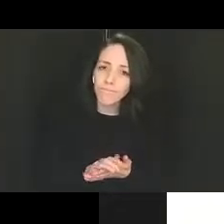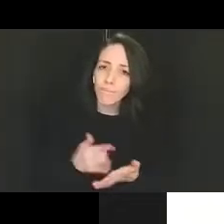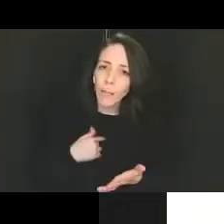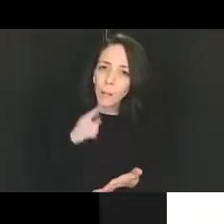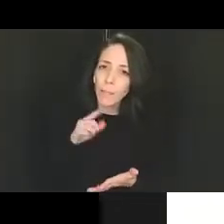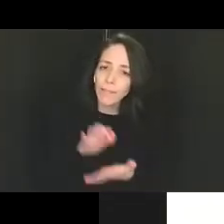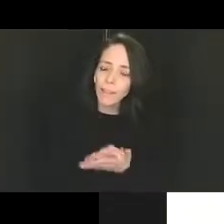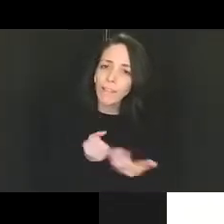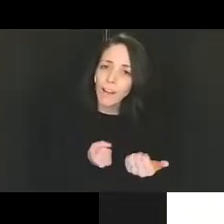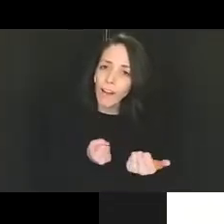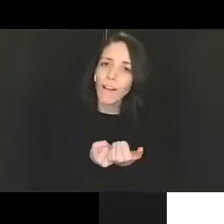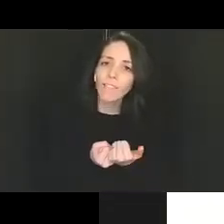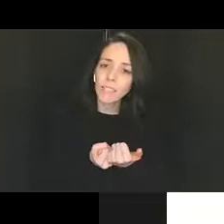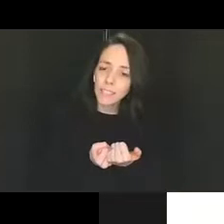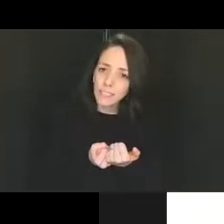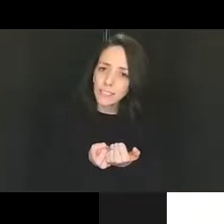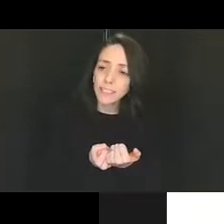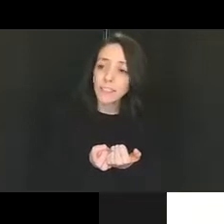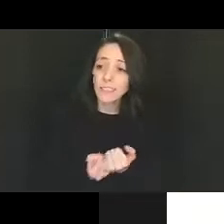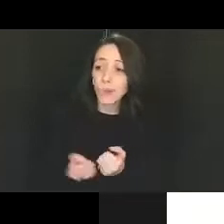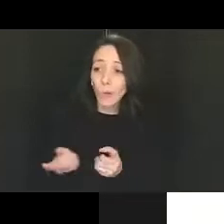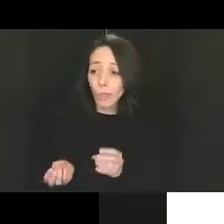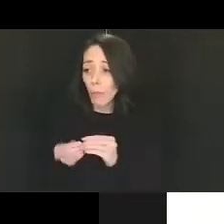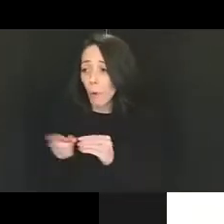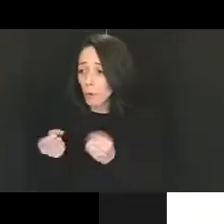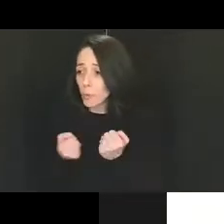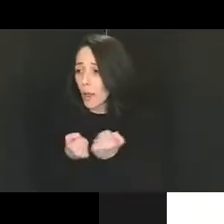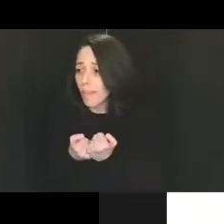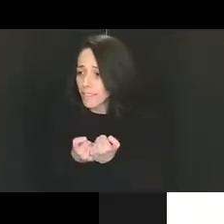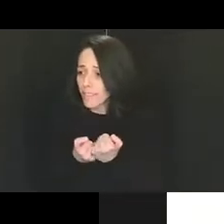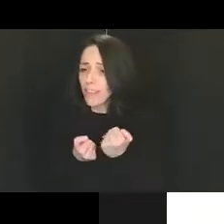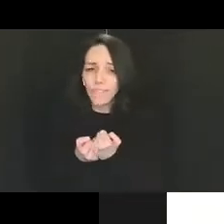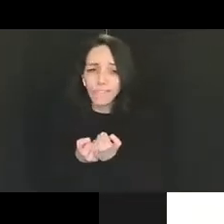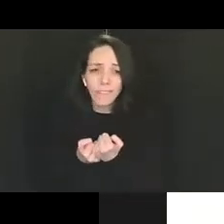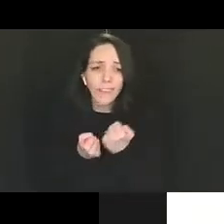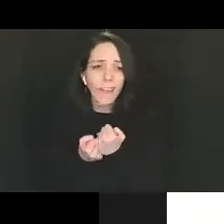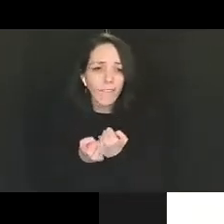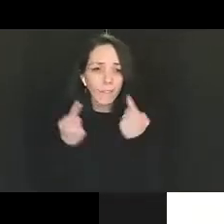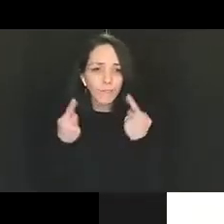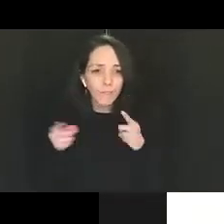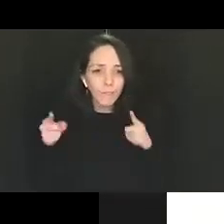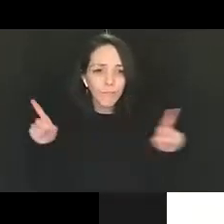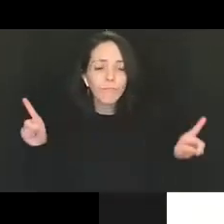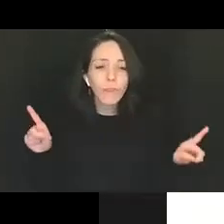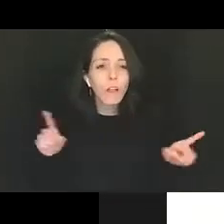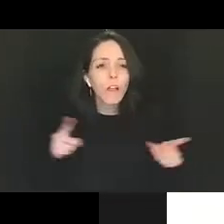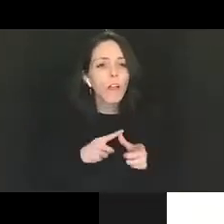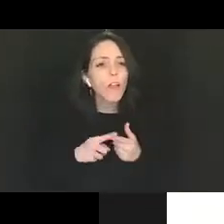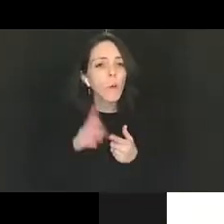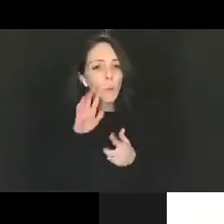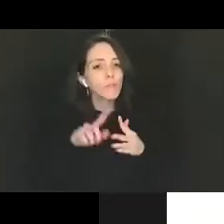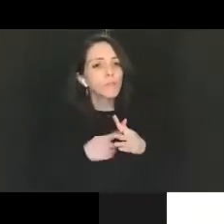advocacy. So the more you advocate, the wins that you'll have along the way. So